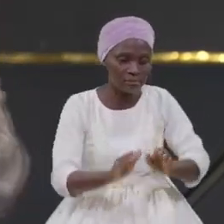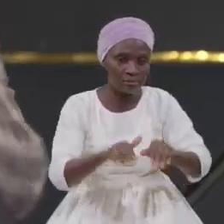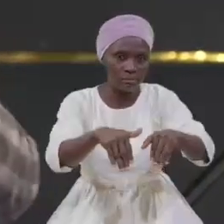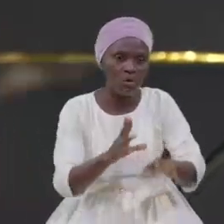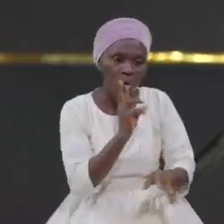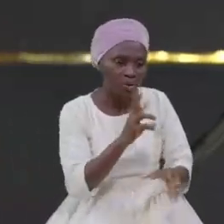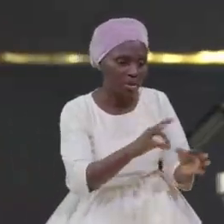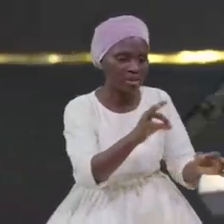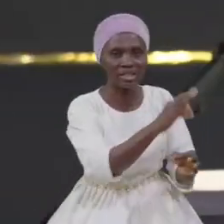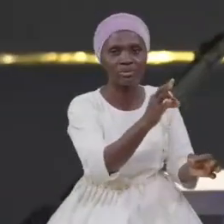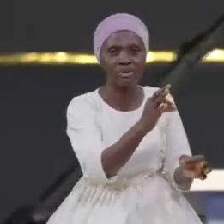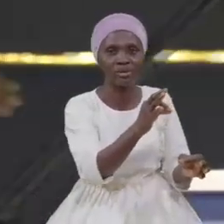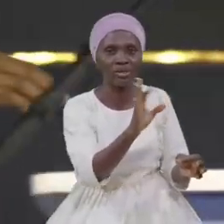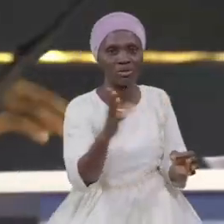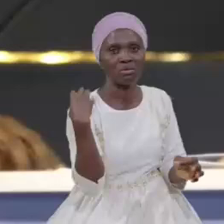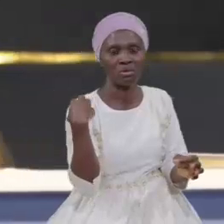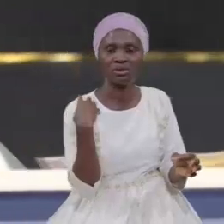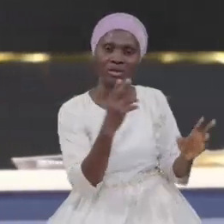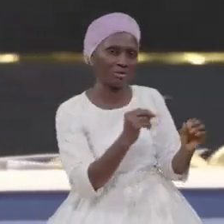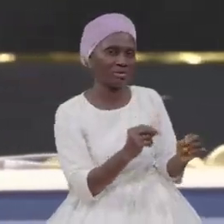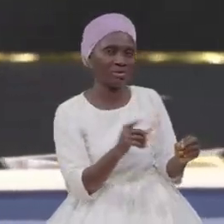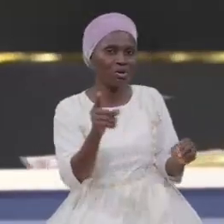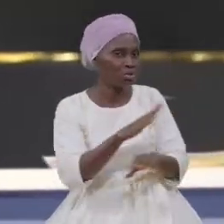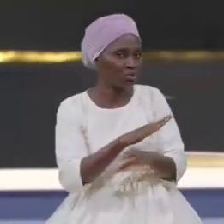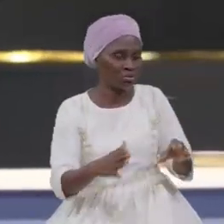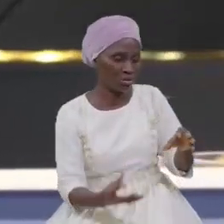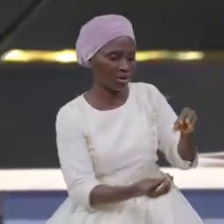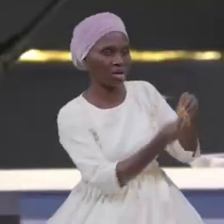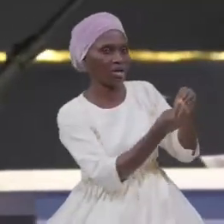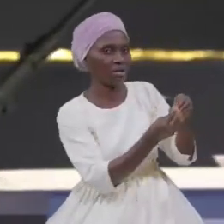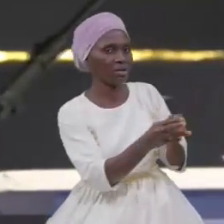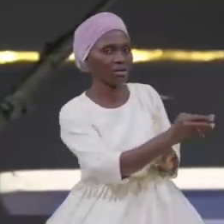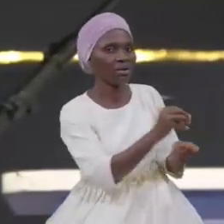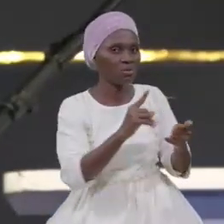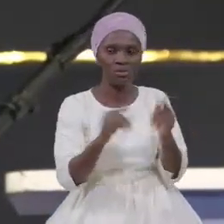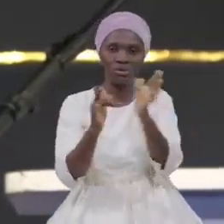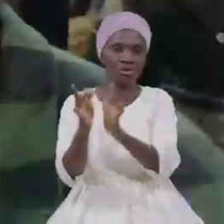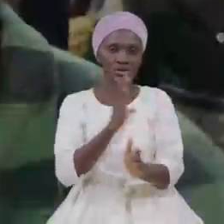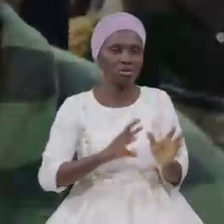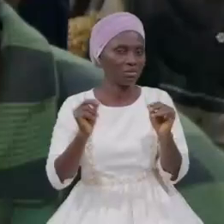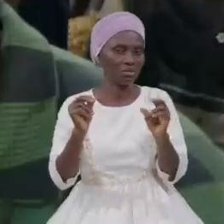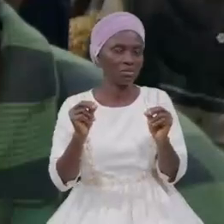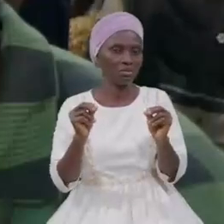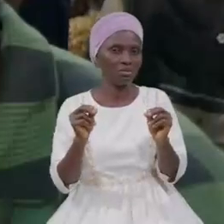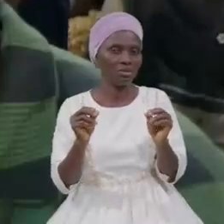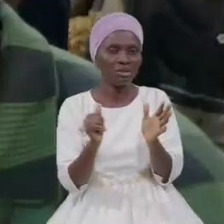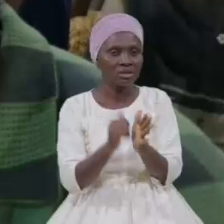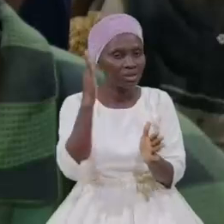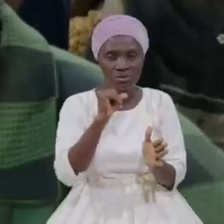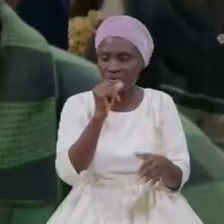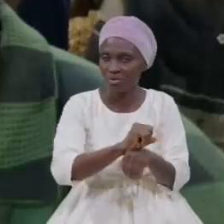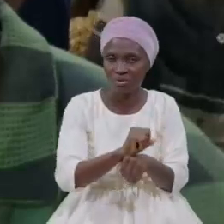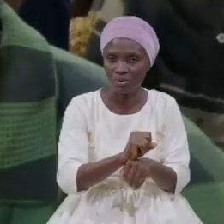director, and Jesus also, your Lord, that will not work. But you